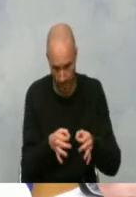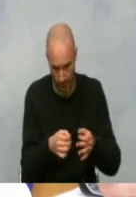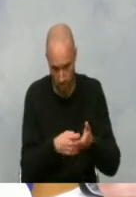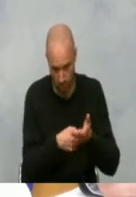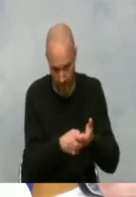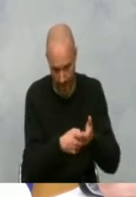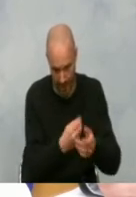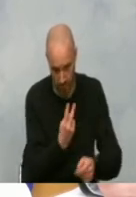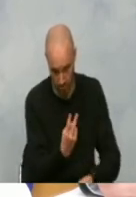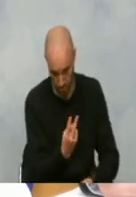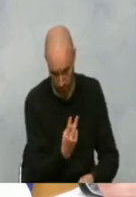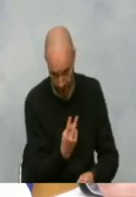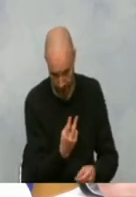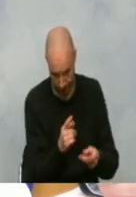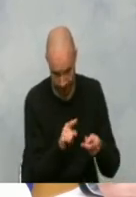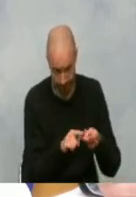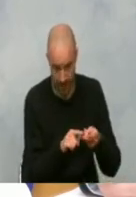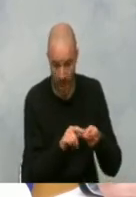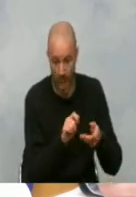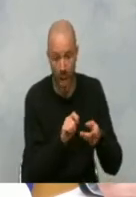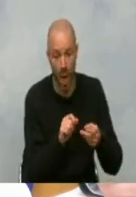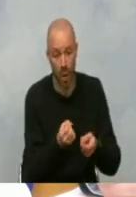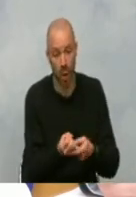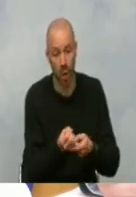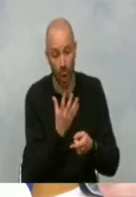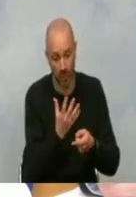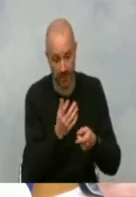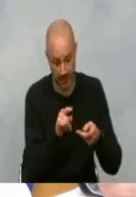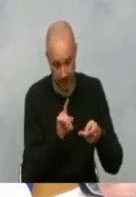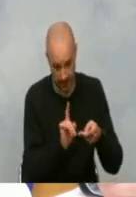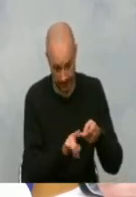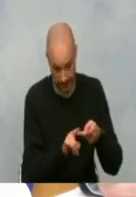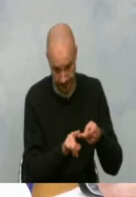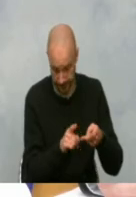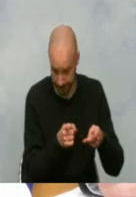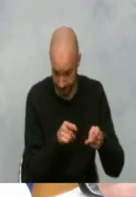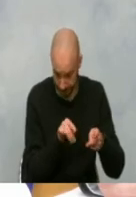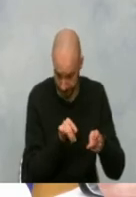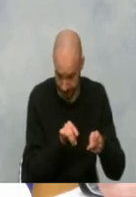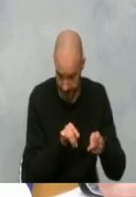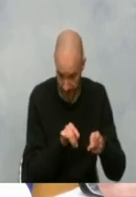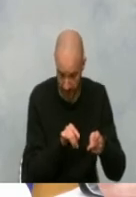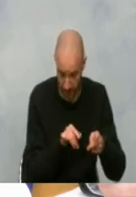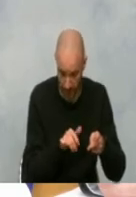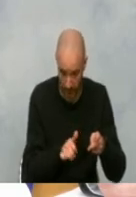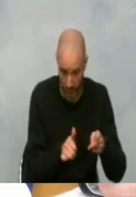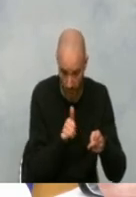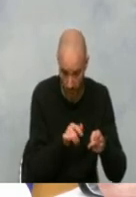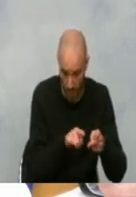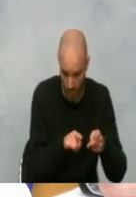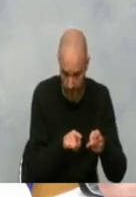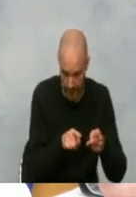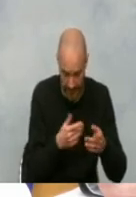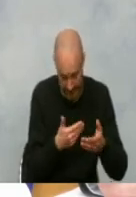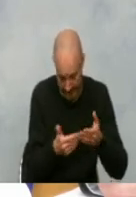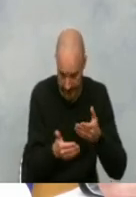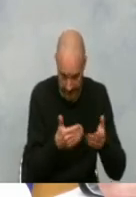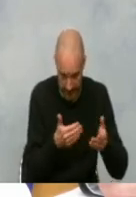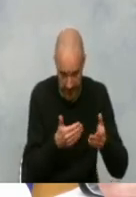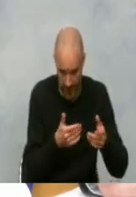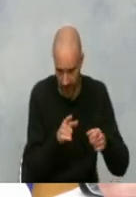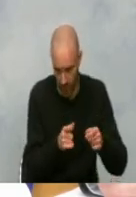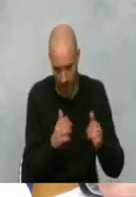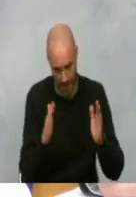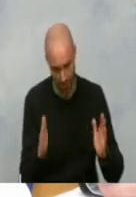two. Noting of the costs, right, and how they could be dealt with across the period